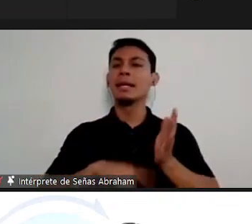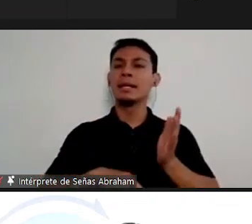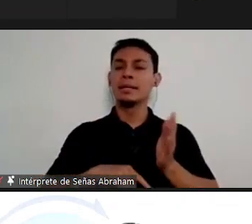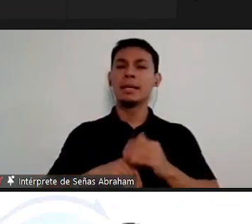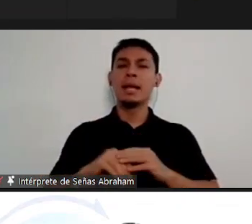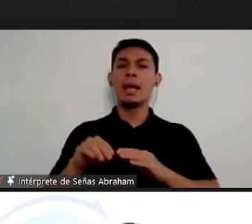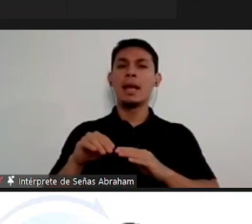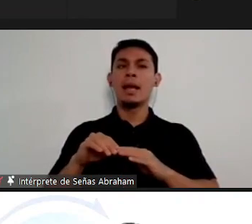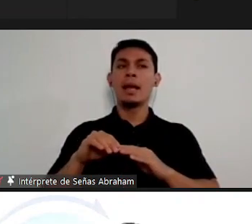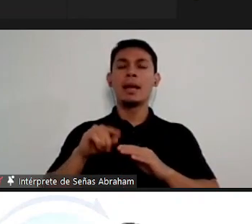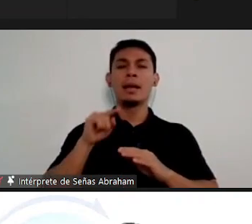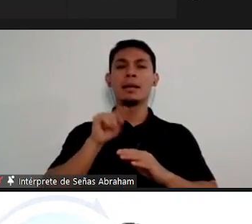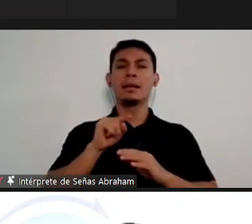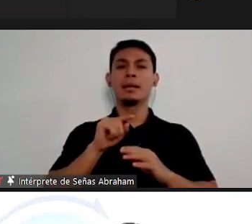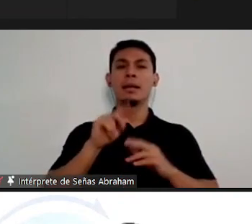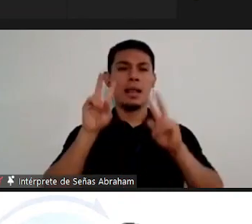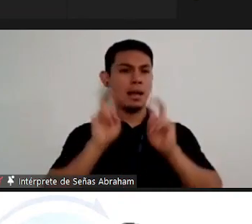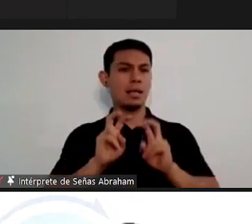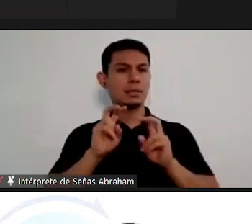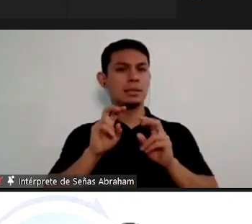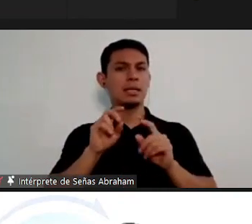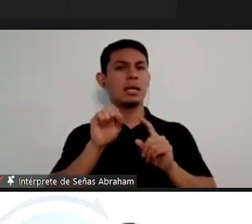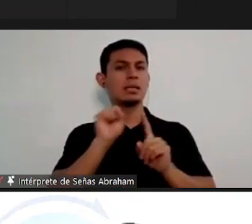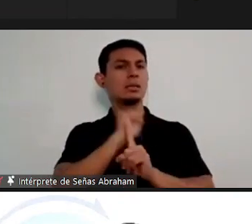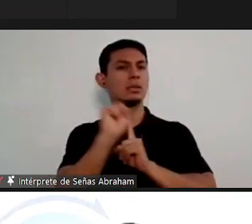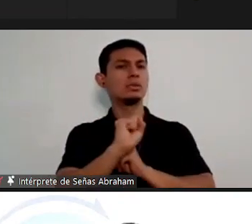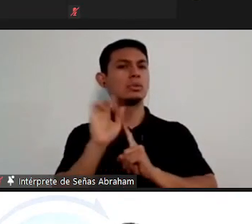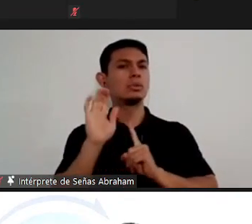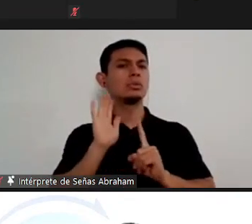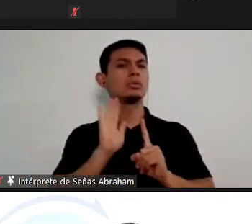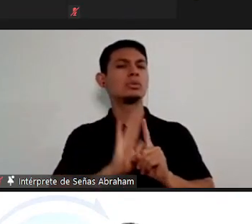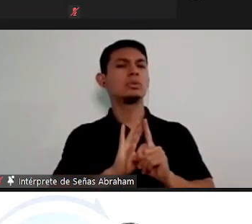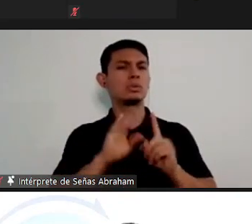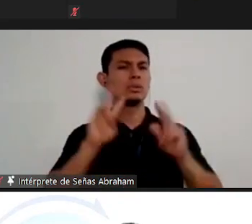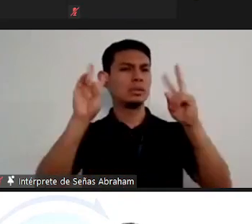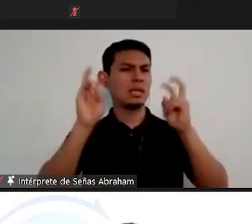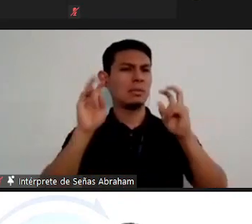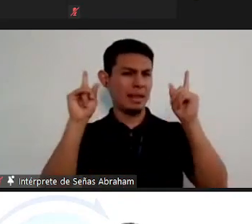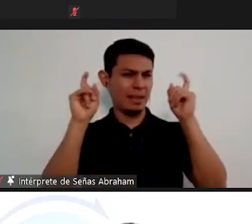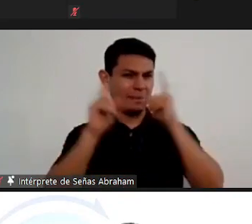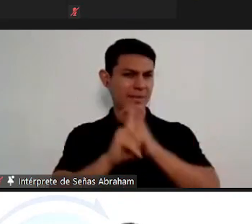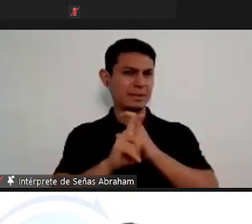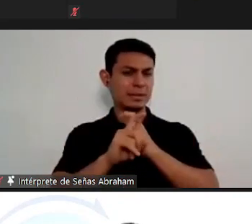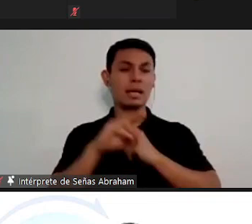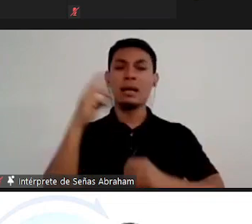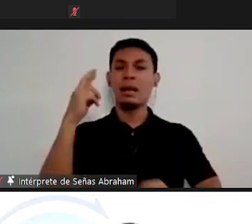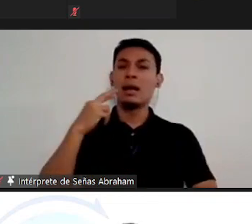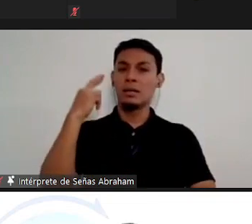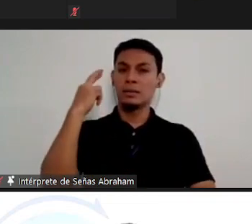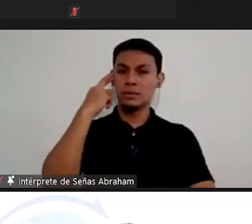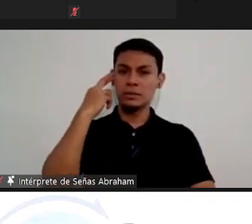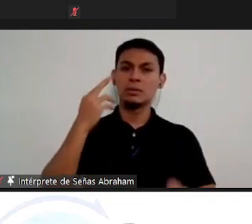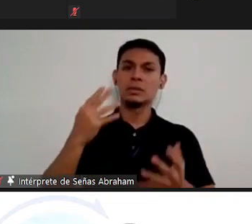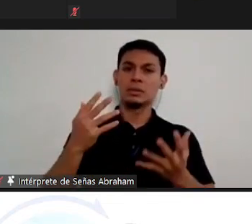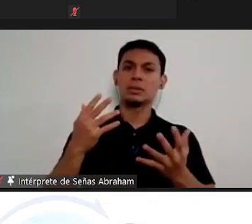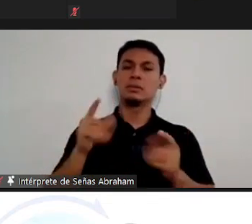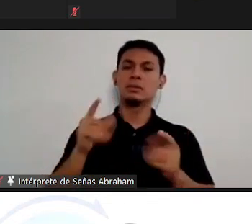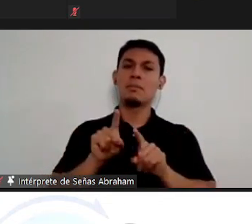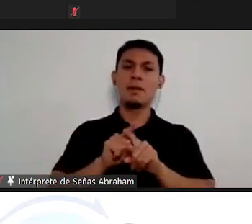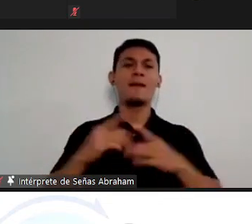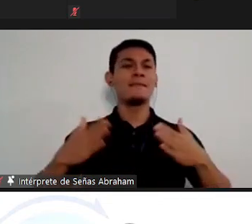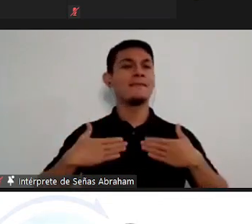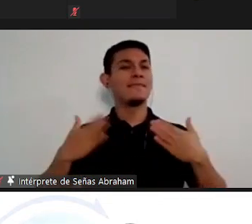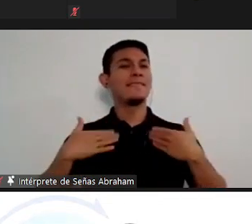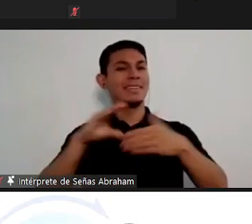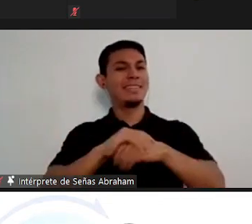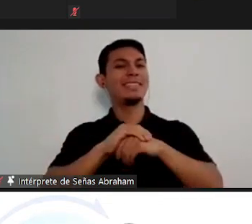they're based on an analysis of the situation and the top touches on the difficult topics